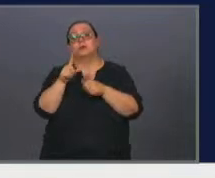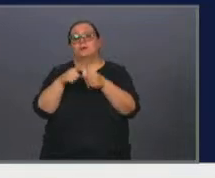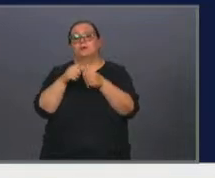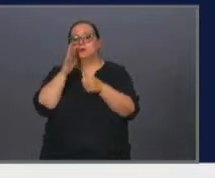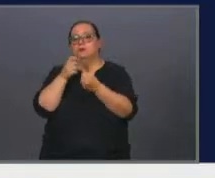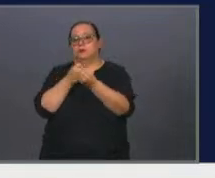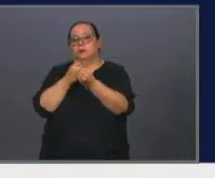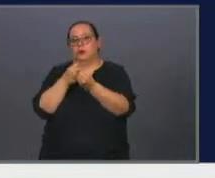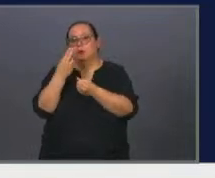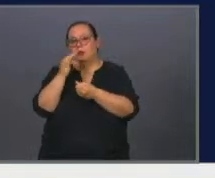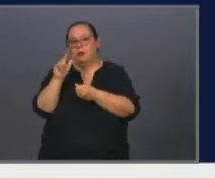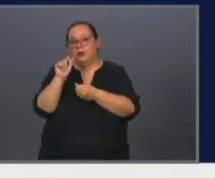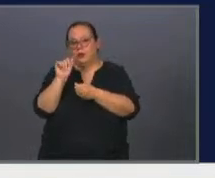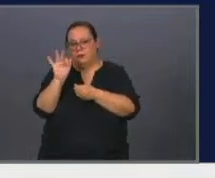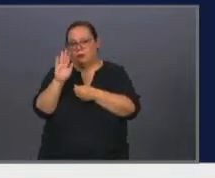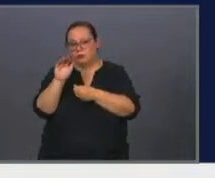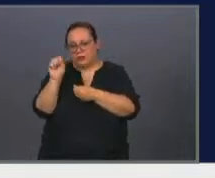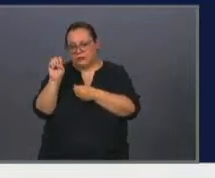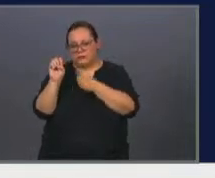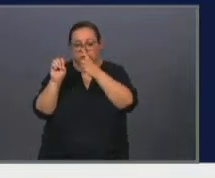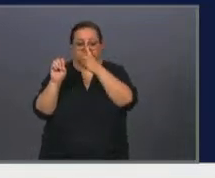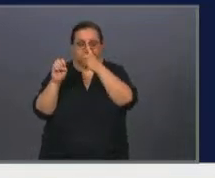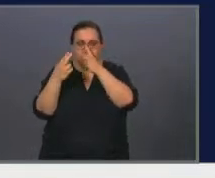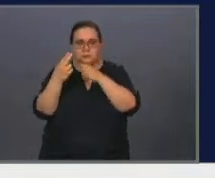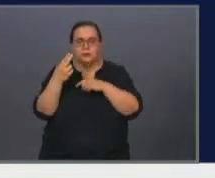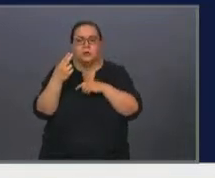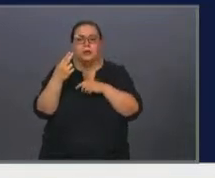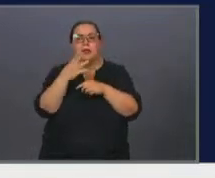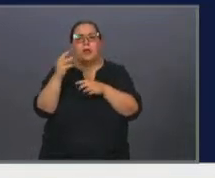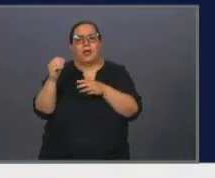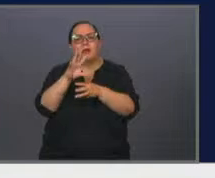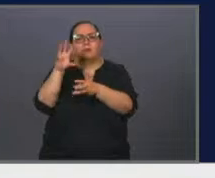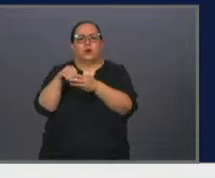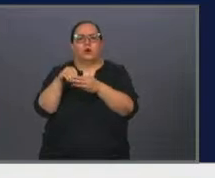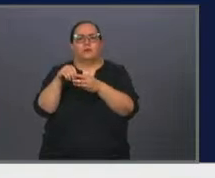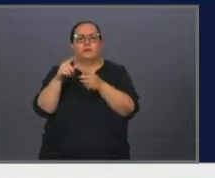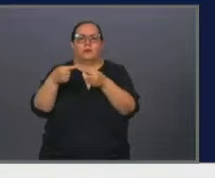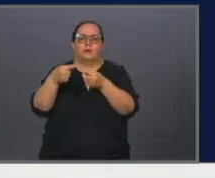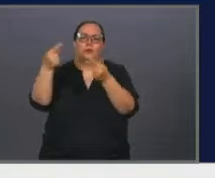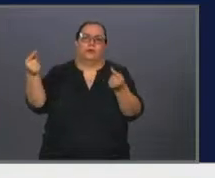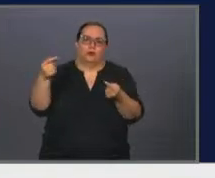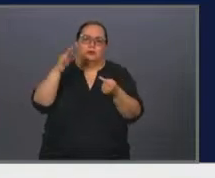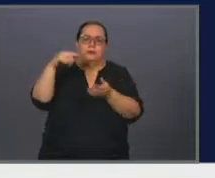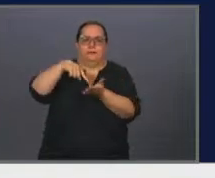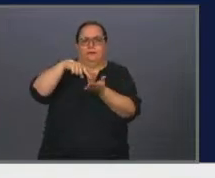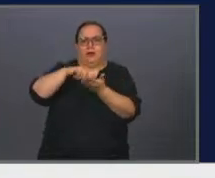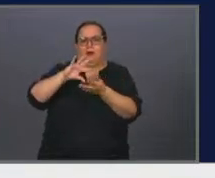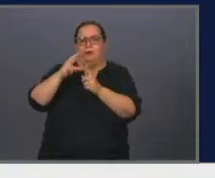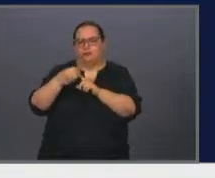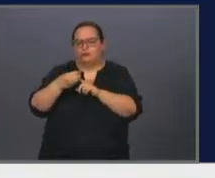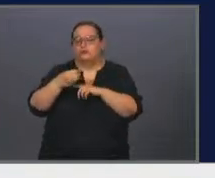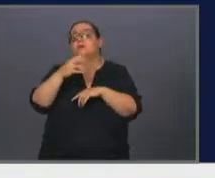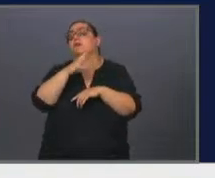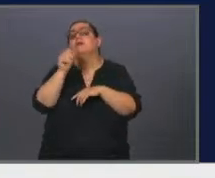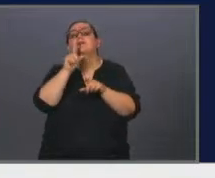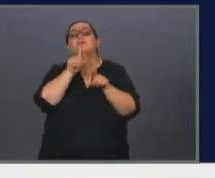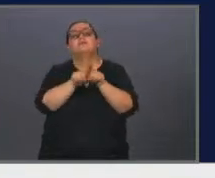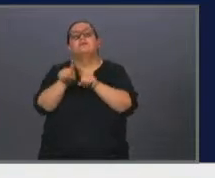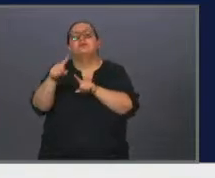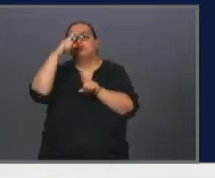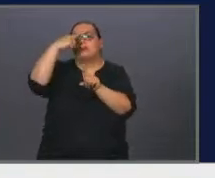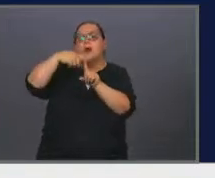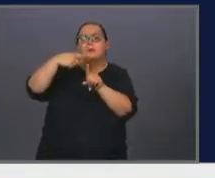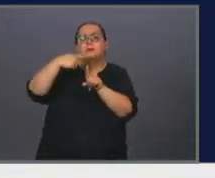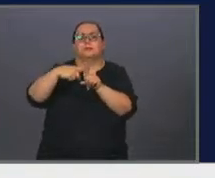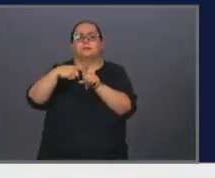Base, and that I would be part of the reversal of debt culture, and also an optimistic, positive, conservative